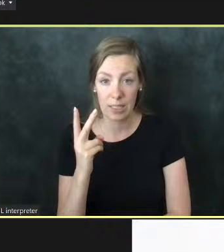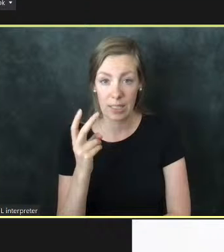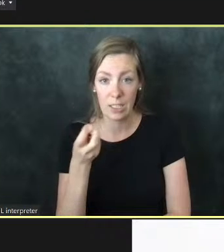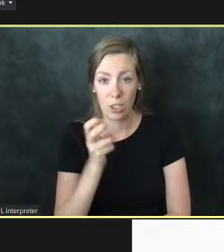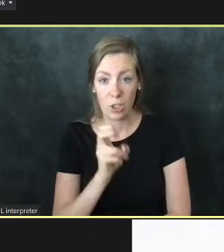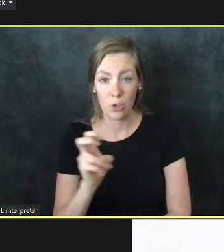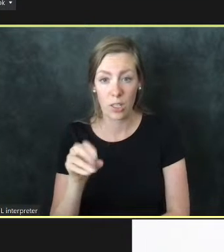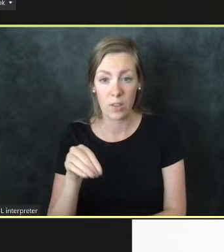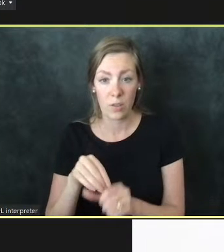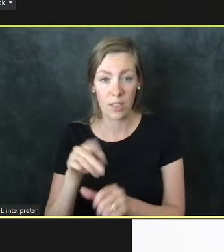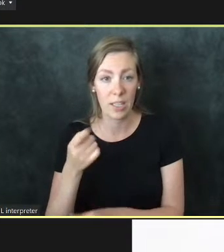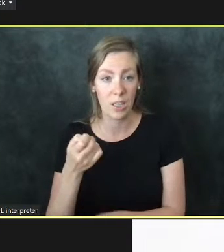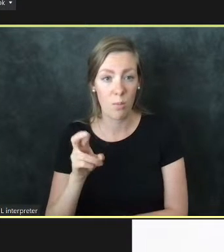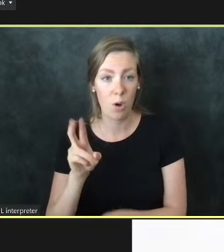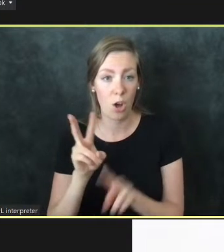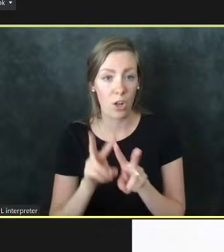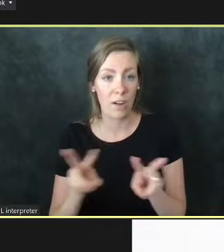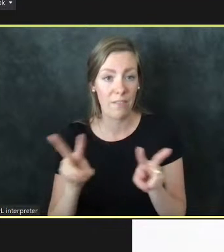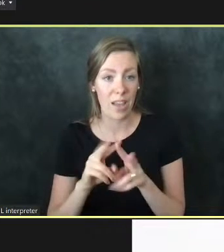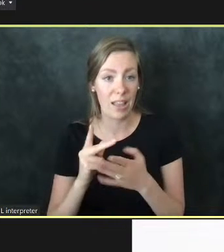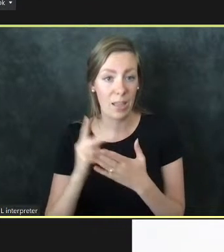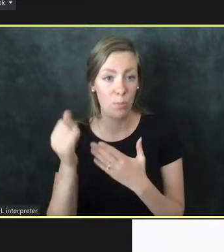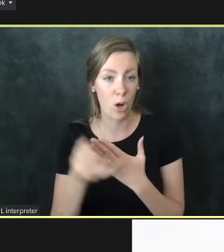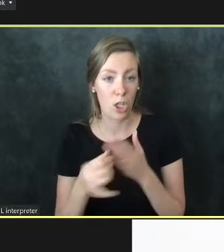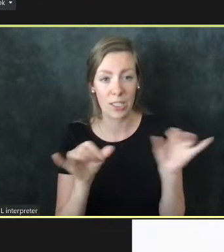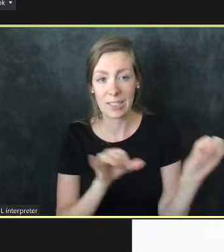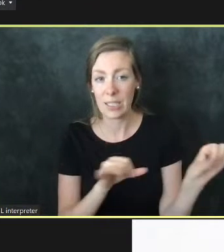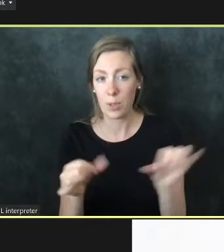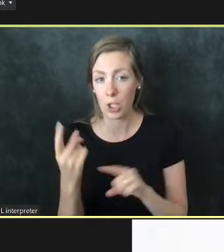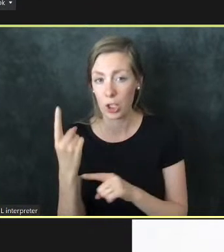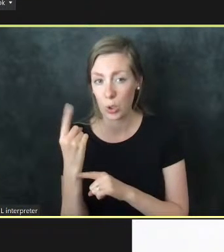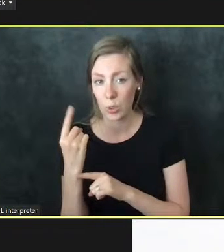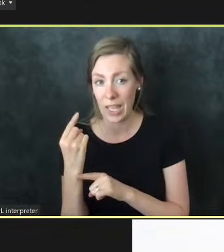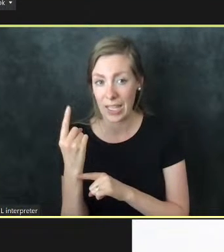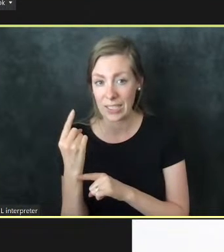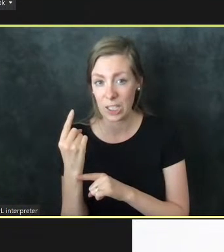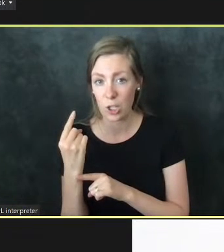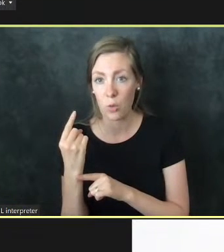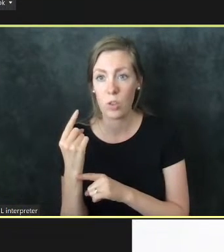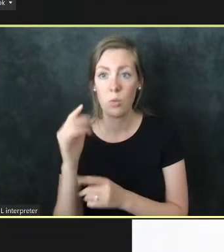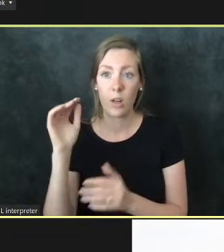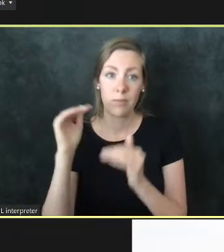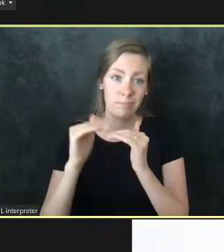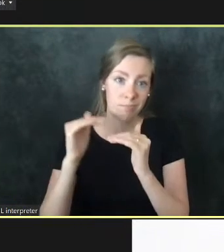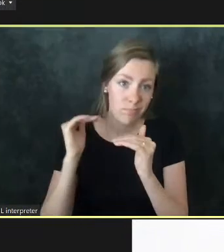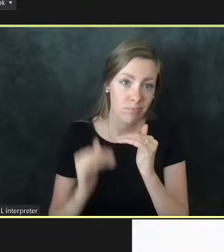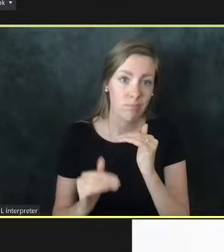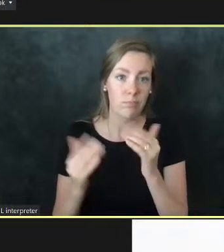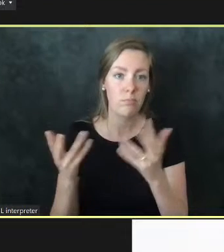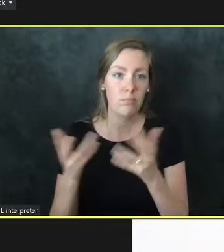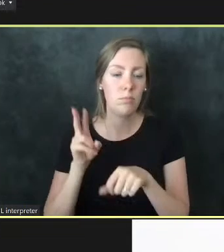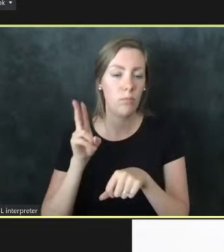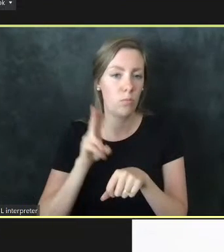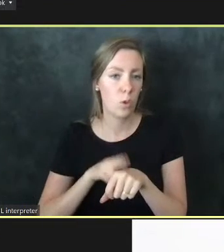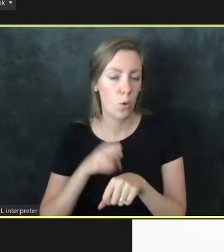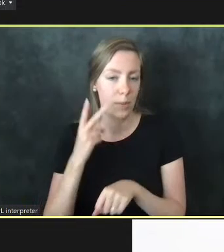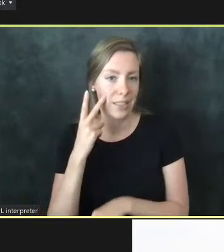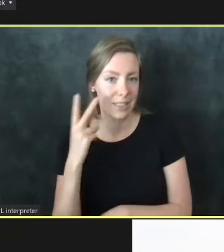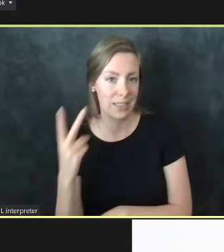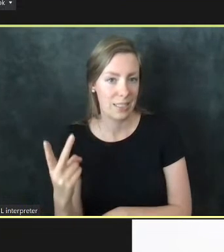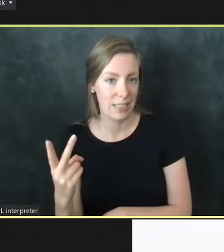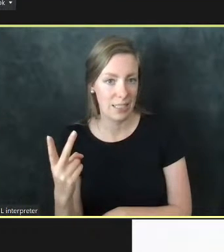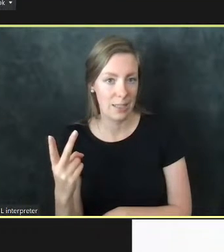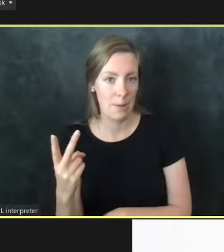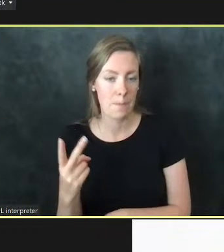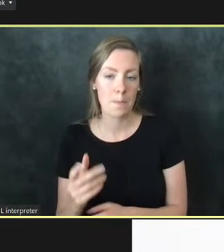Potter Valley project very similar to last year, which were los drastic proyectos reductions from what we normally see. van a mirar,